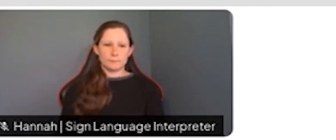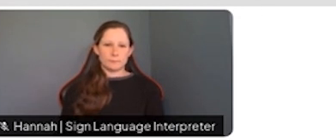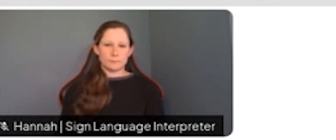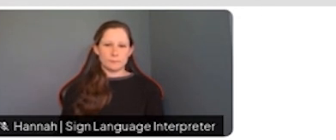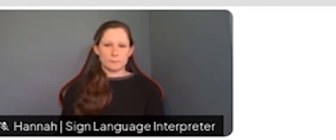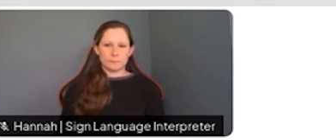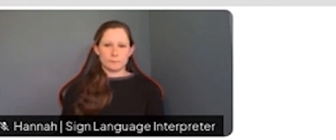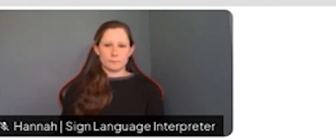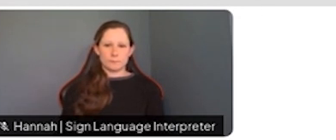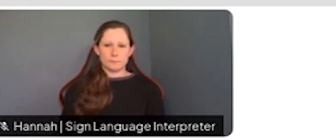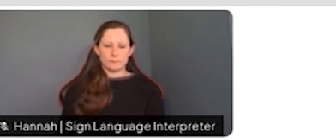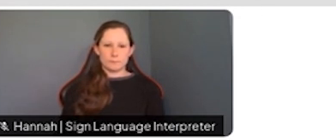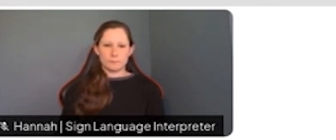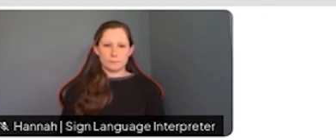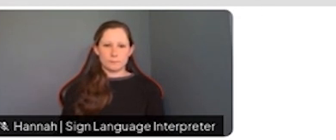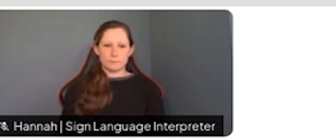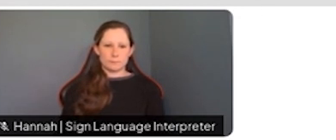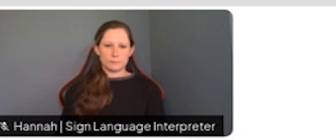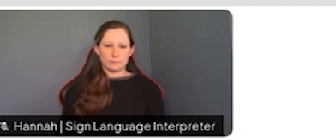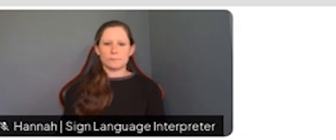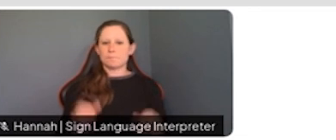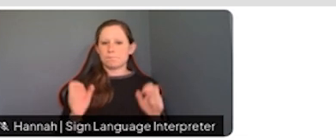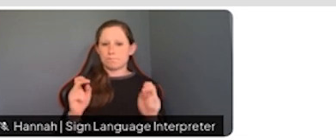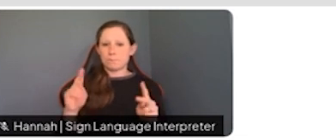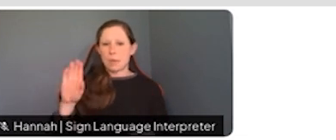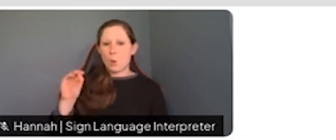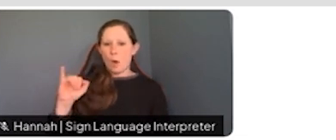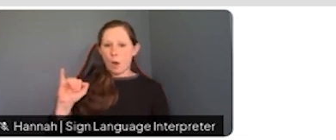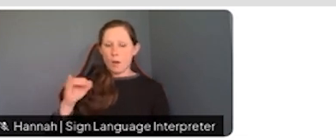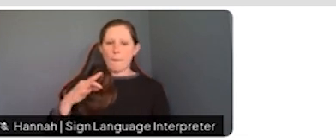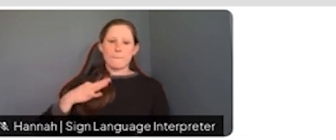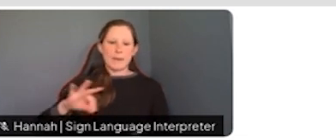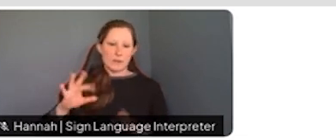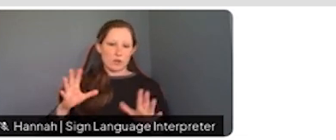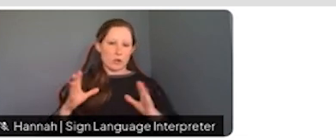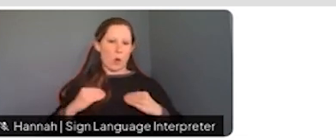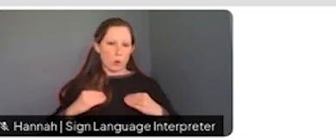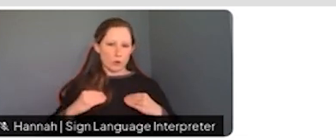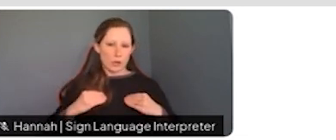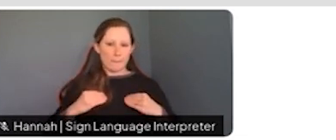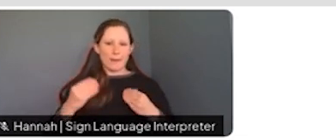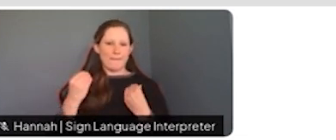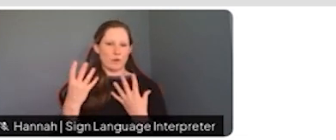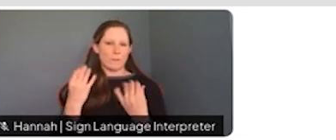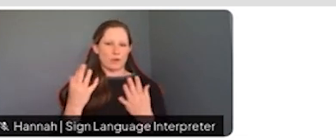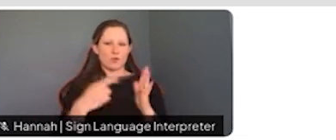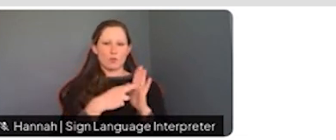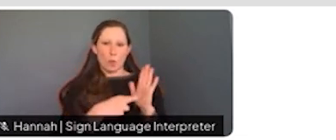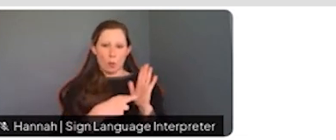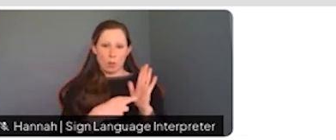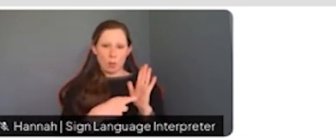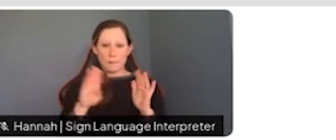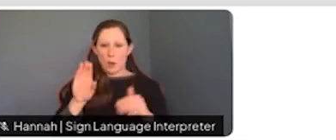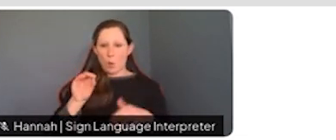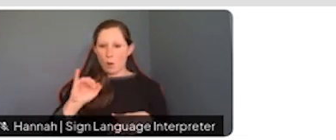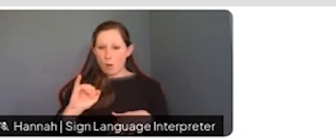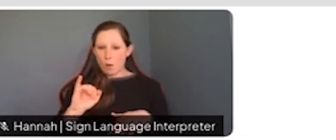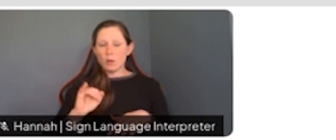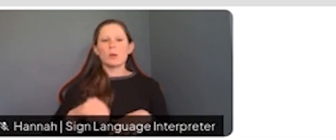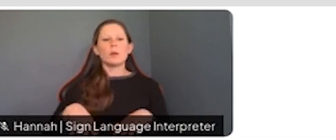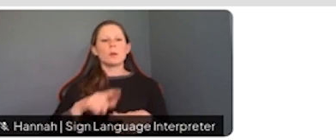Okay, so the BOI, that's Beneficial Ownership Information Rules, specifically provide a list of